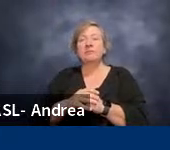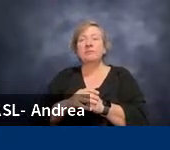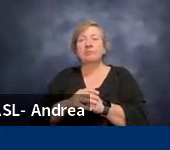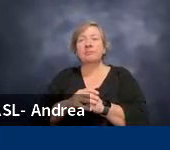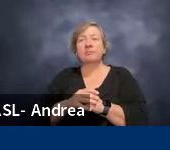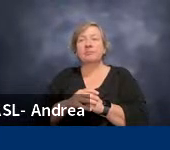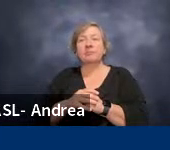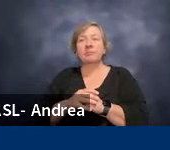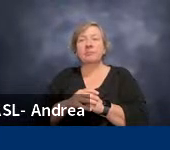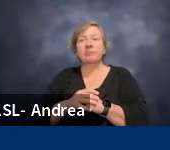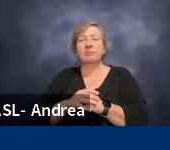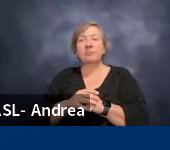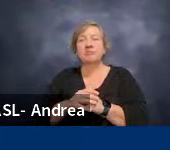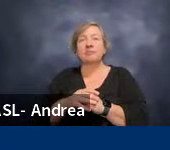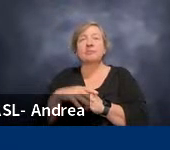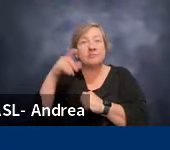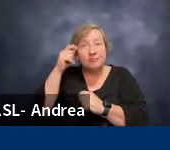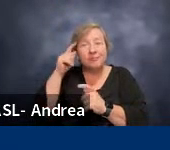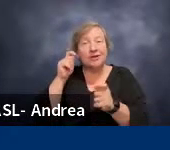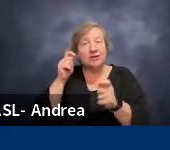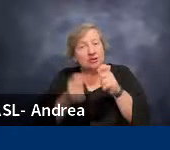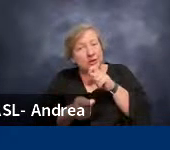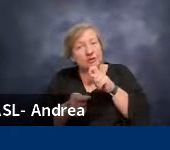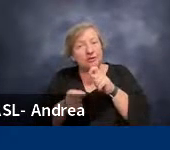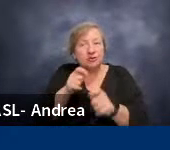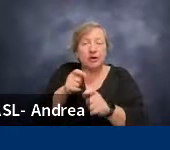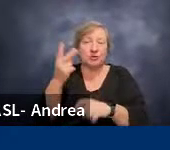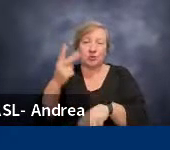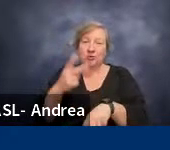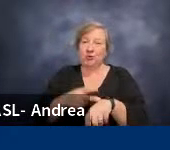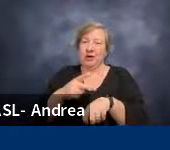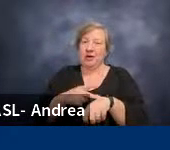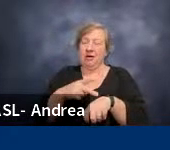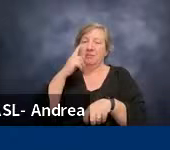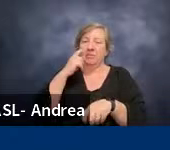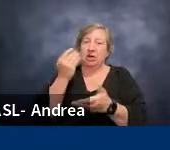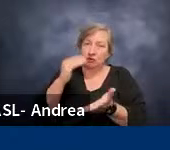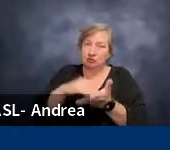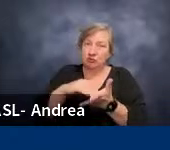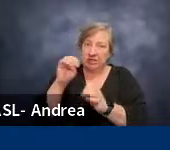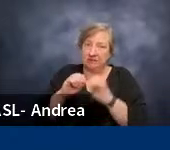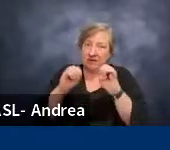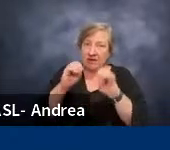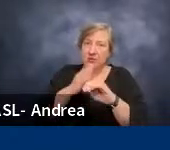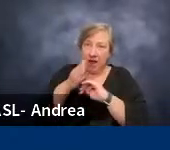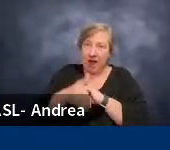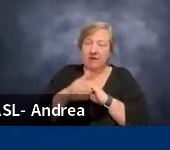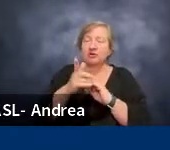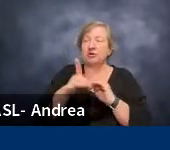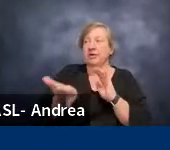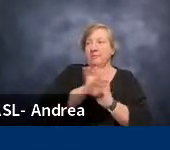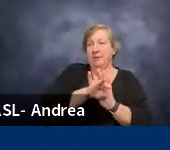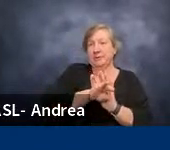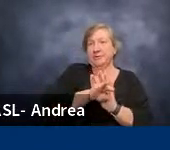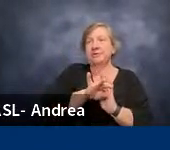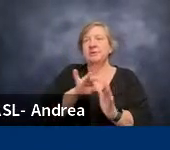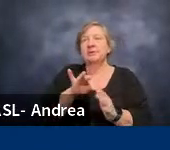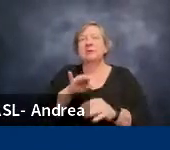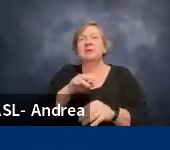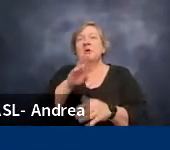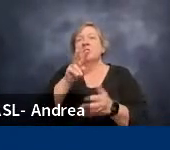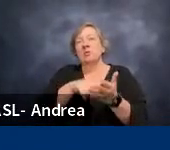that was changed twice due to reevaluations following the record of decision. Those reevaluations occurred in